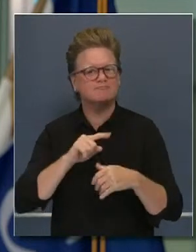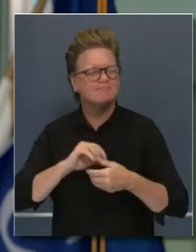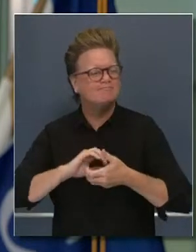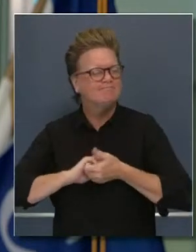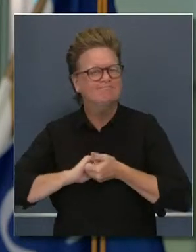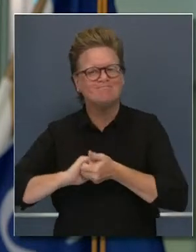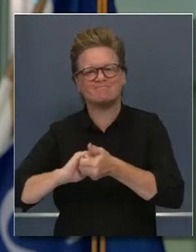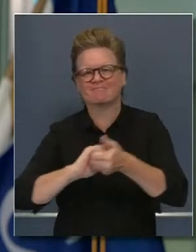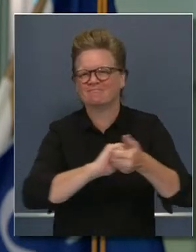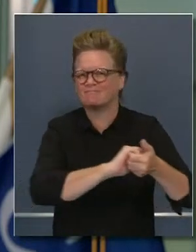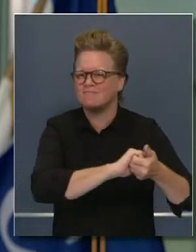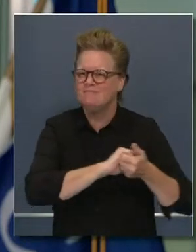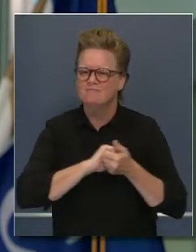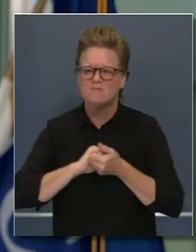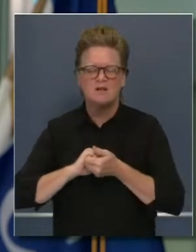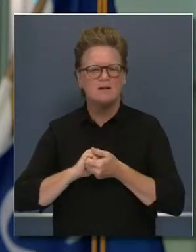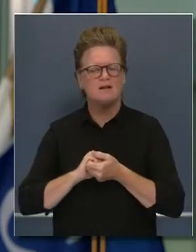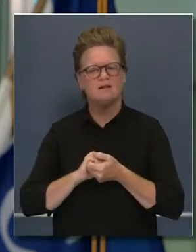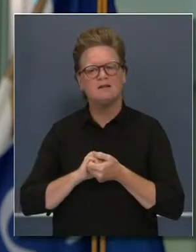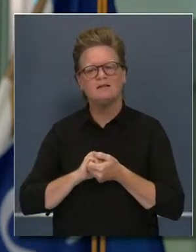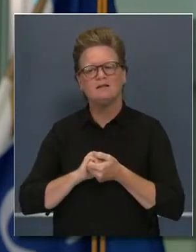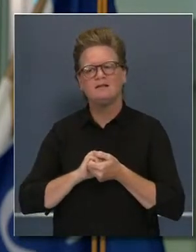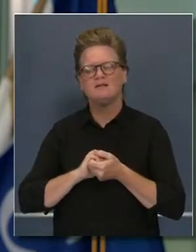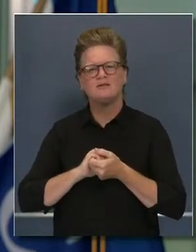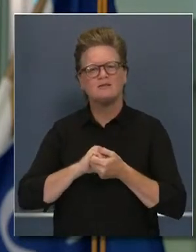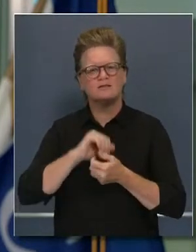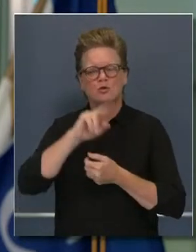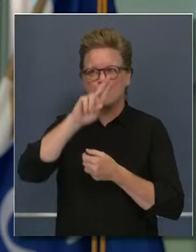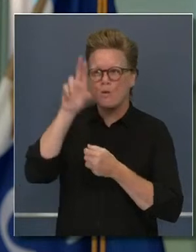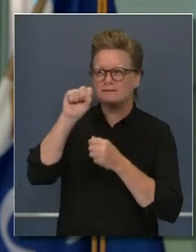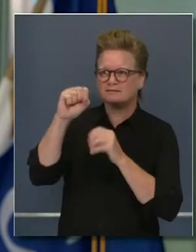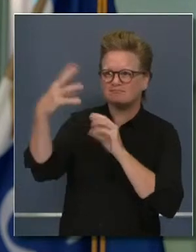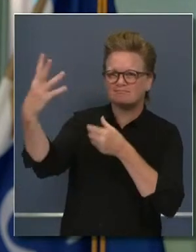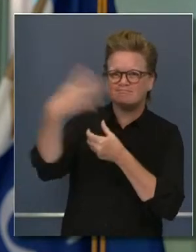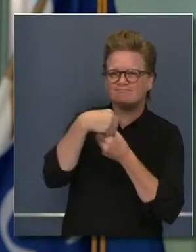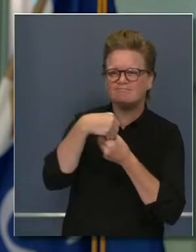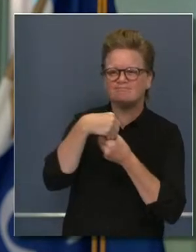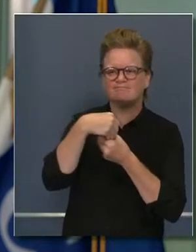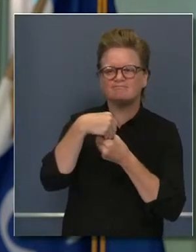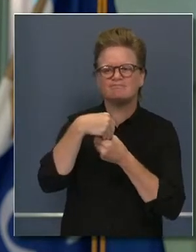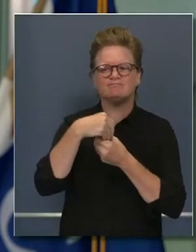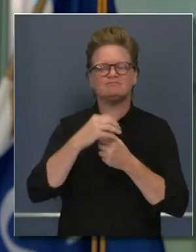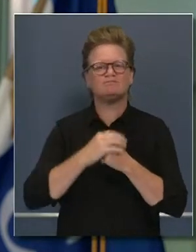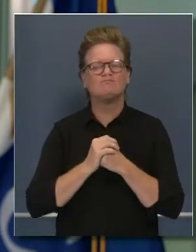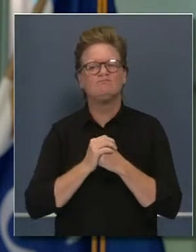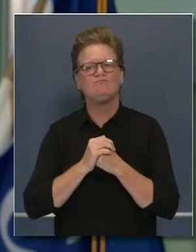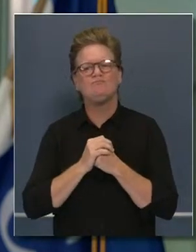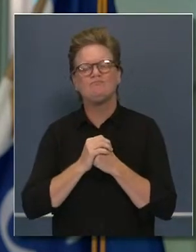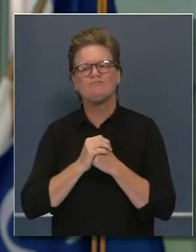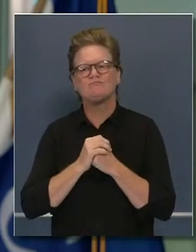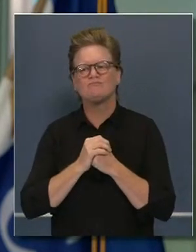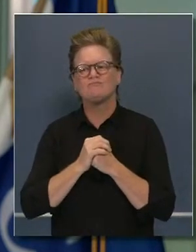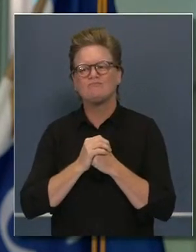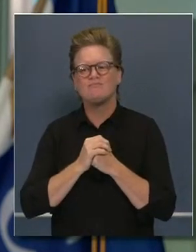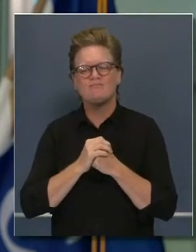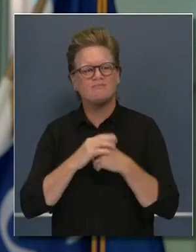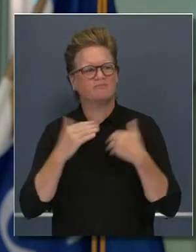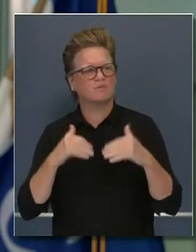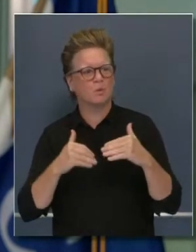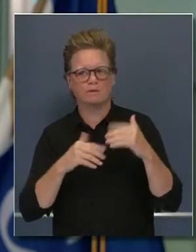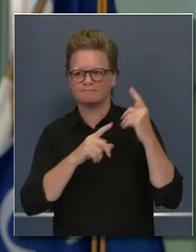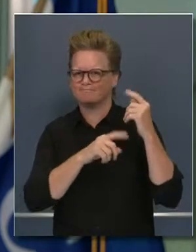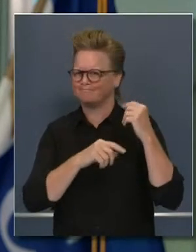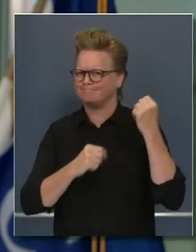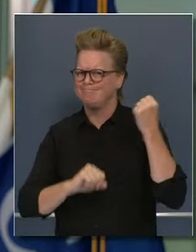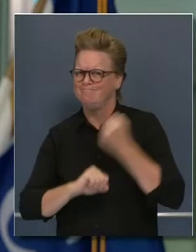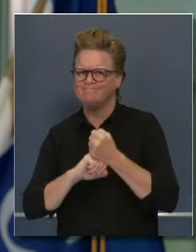that extend all across this country. As the mutual aid system is not just within the state of California, it extends throughout the state